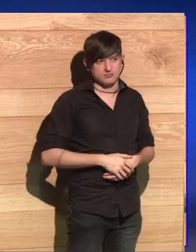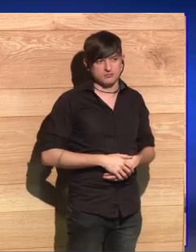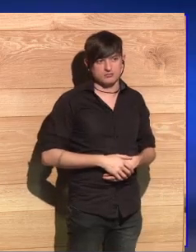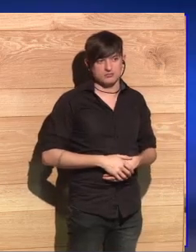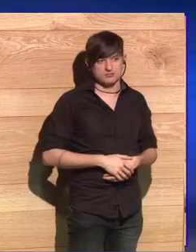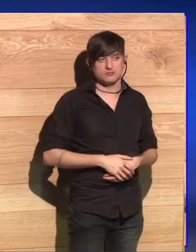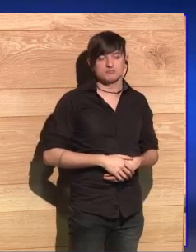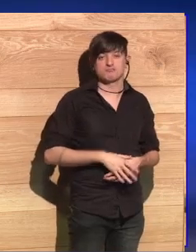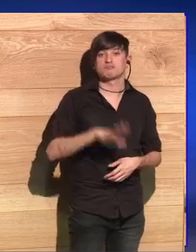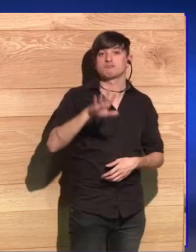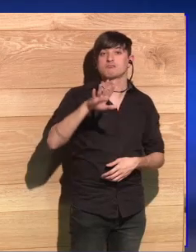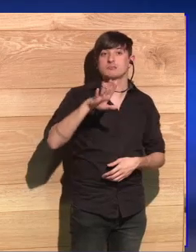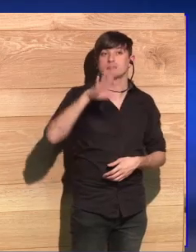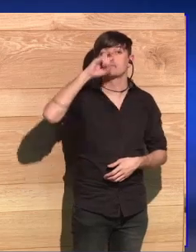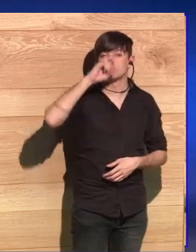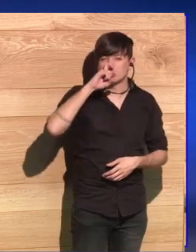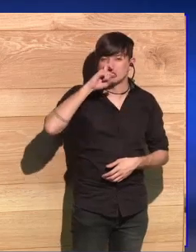feeling safe when you're out on the road.